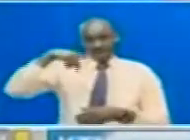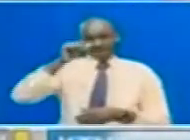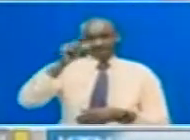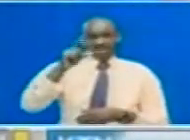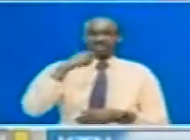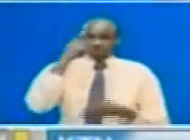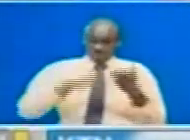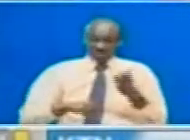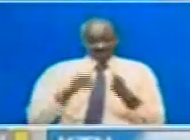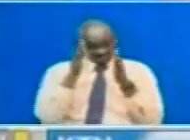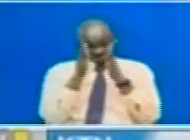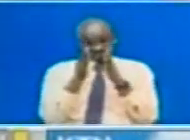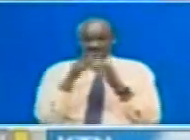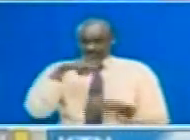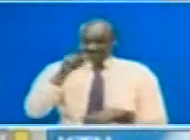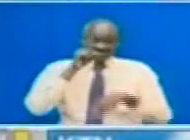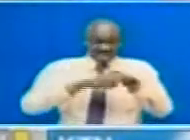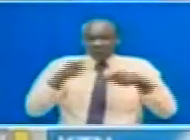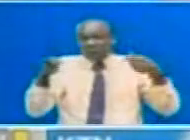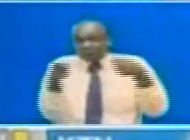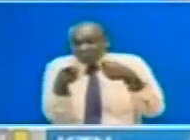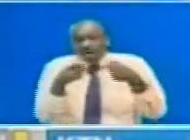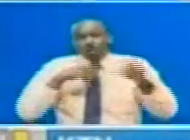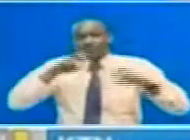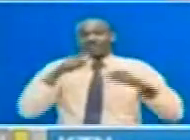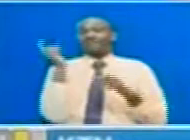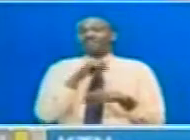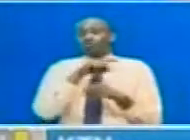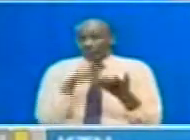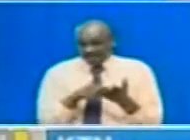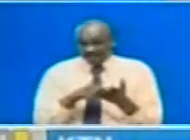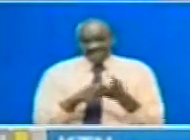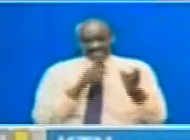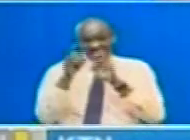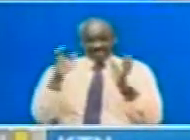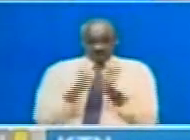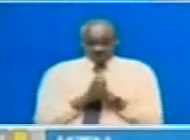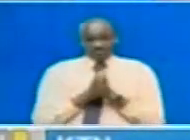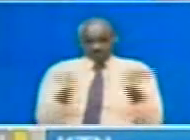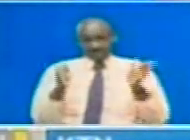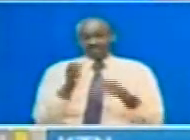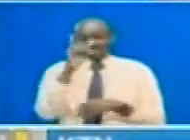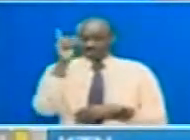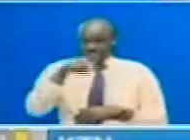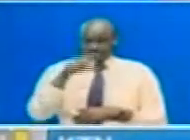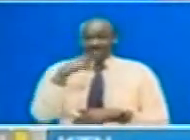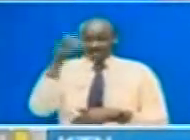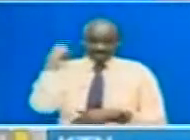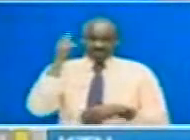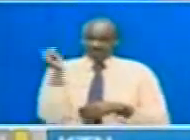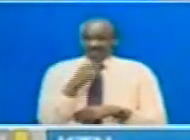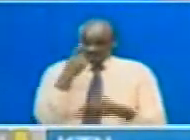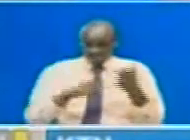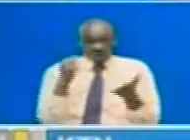was put on the spot over the timeline of the investigation. The Director of Public Prosecution announced last month that